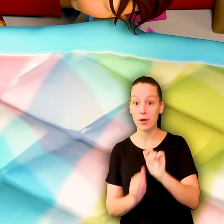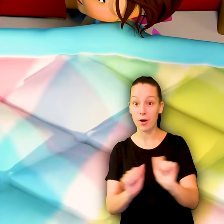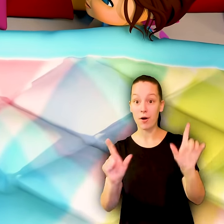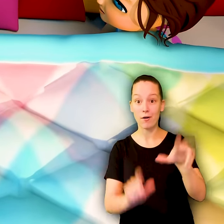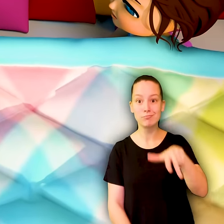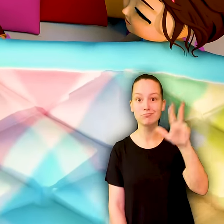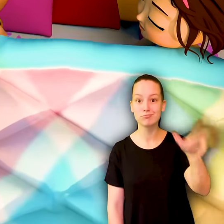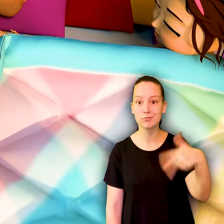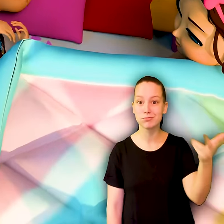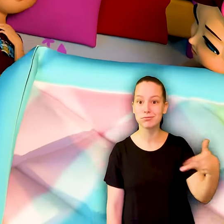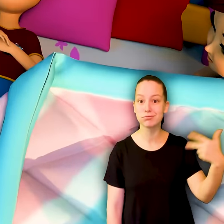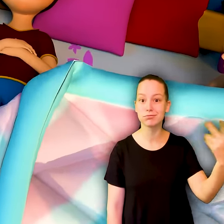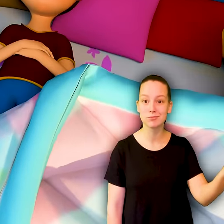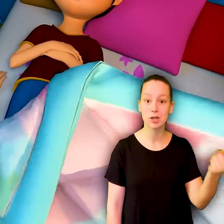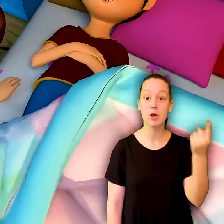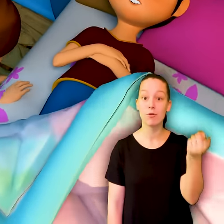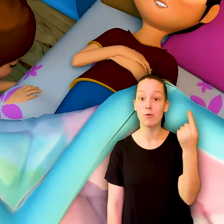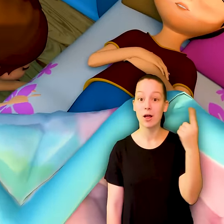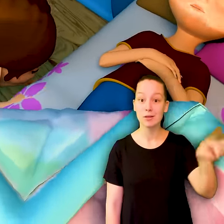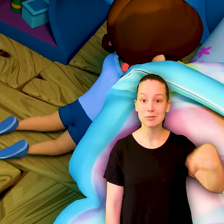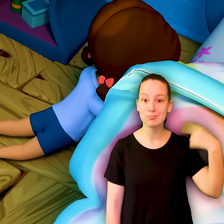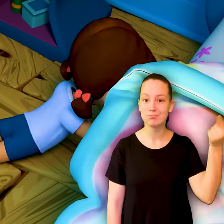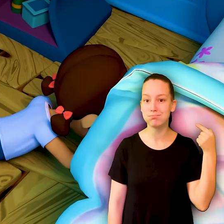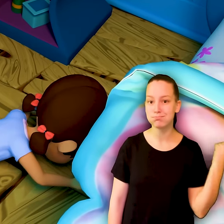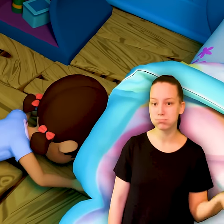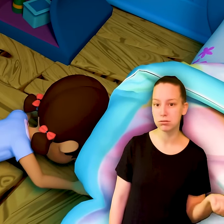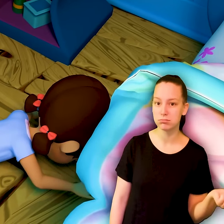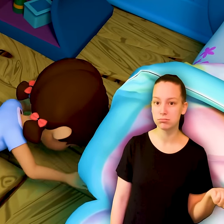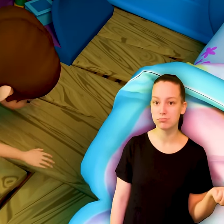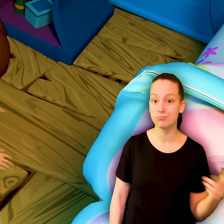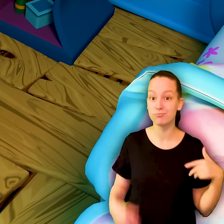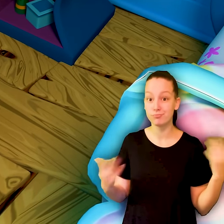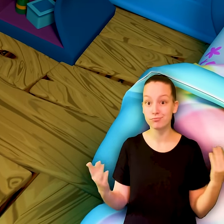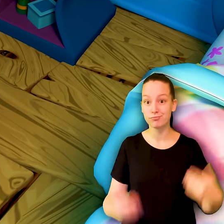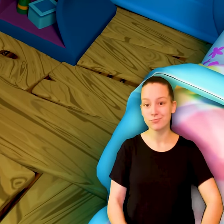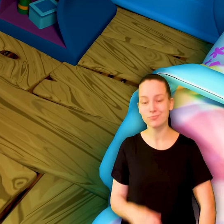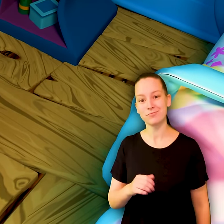so they all rolled over and one fell out